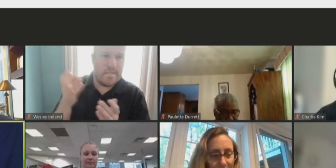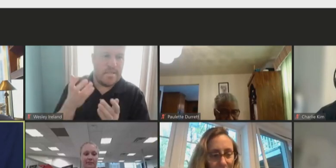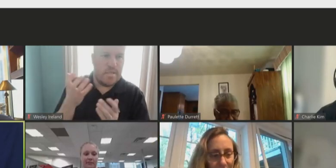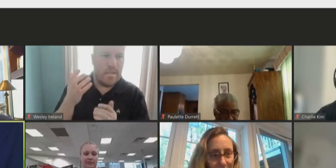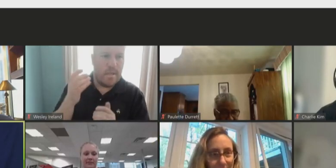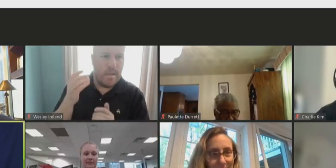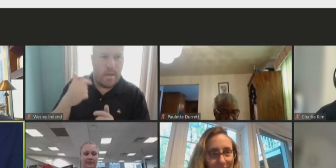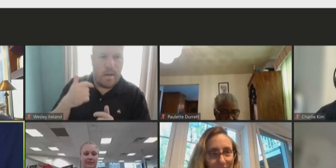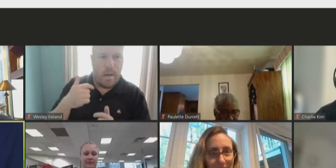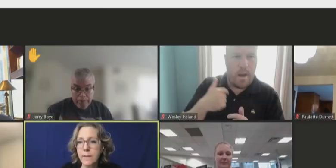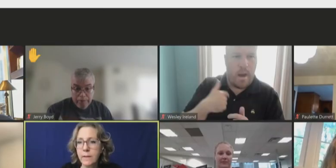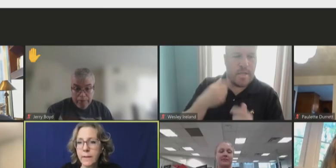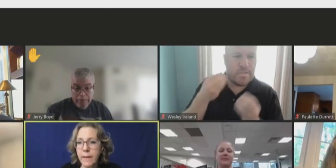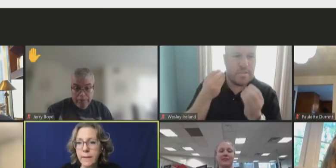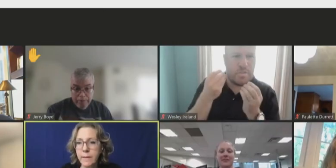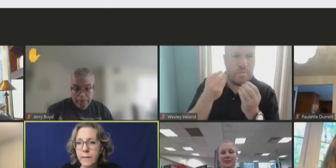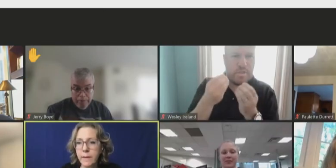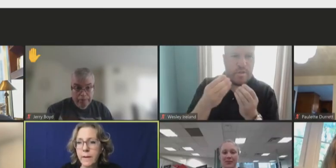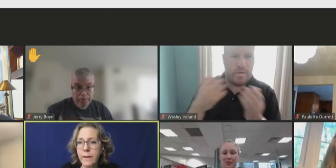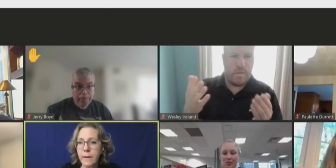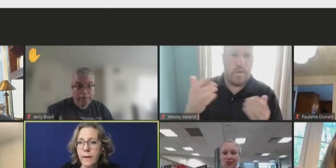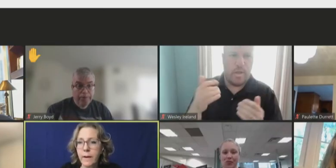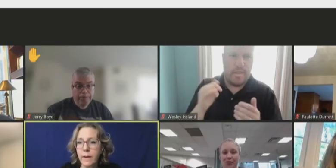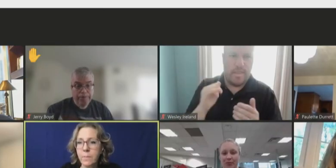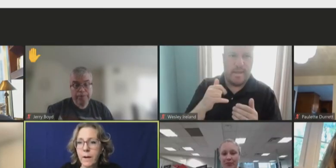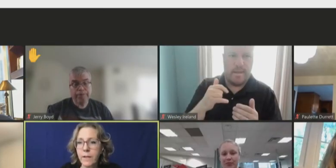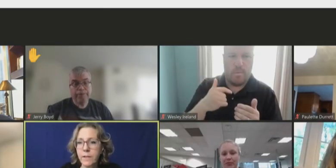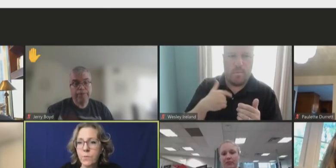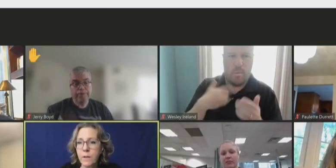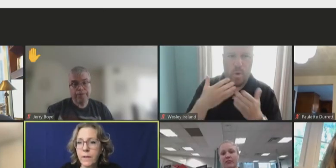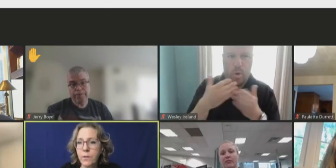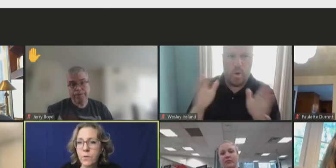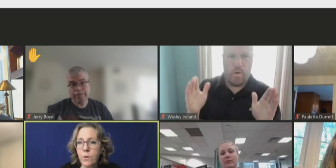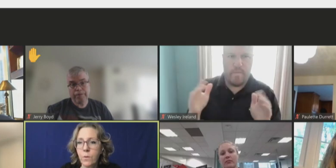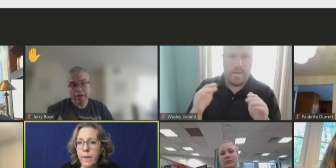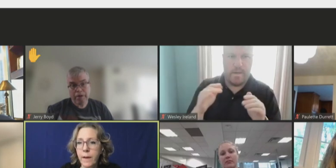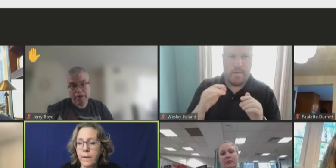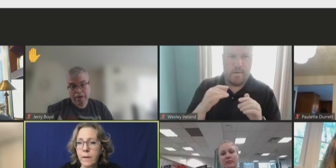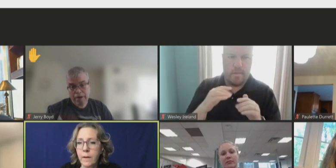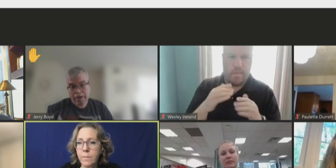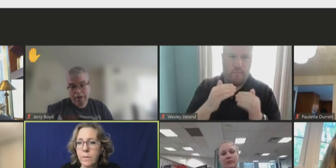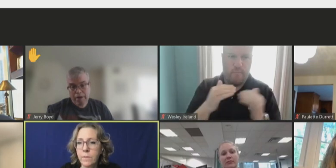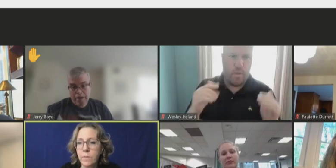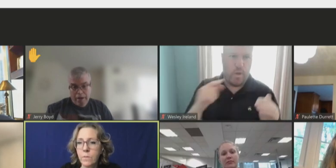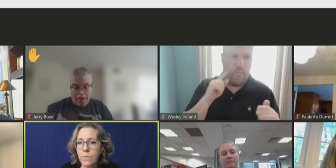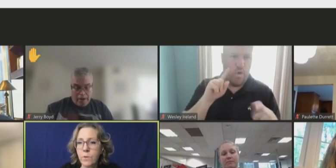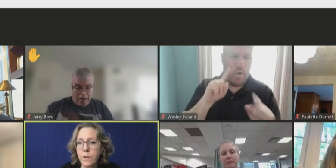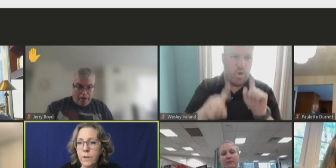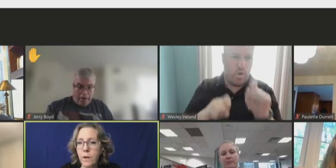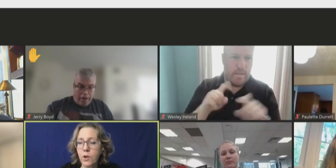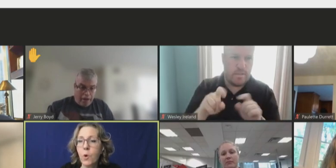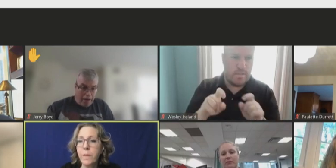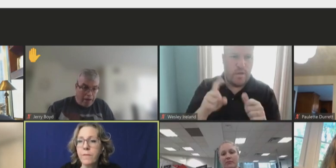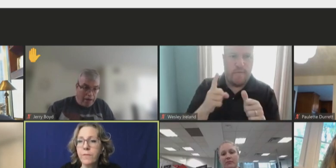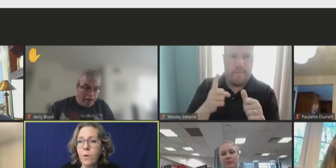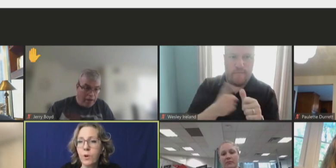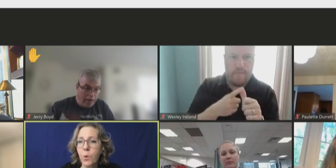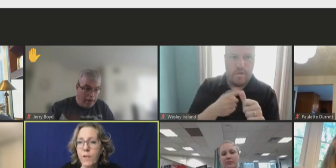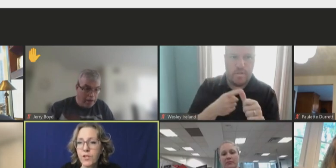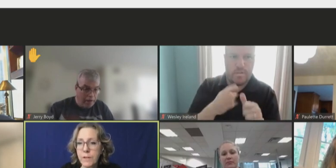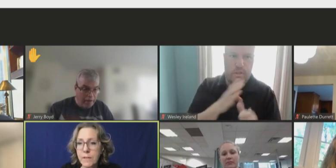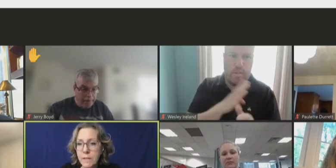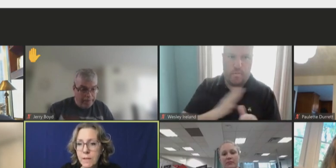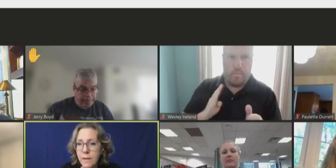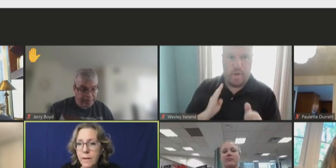Okay, this is Wes again. I did want to let you know that we are going to open the floor